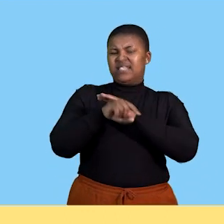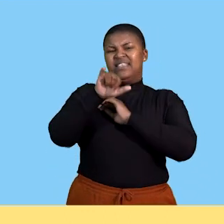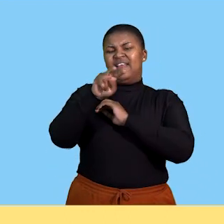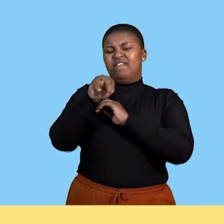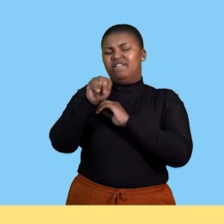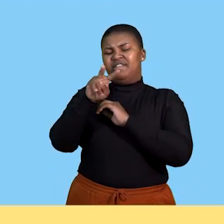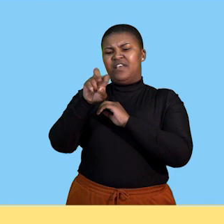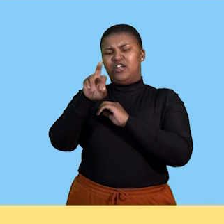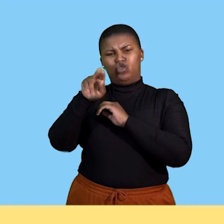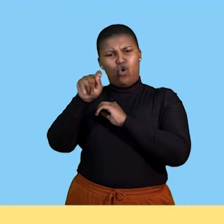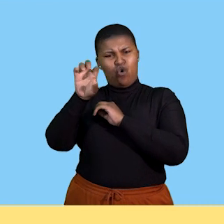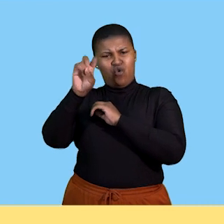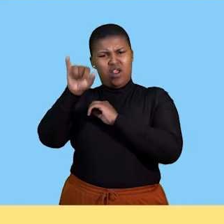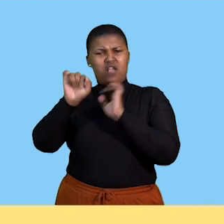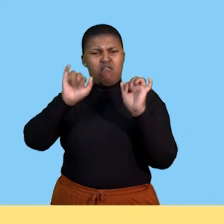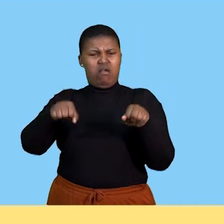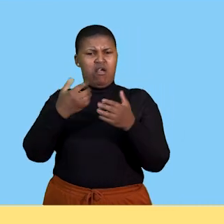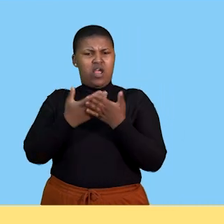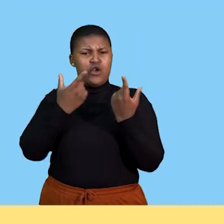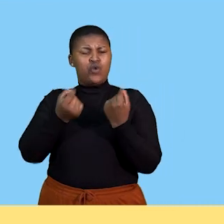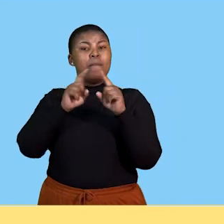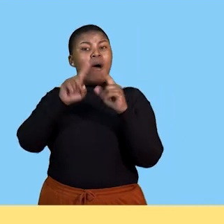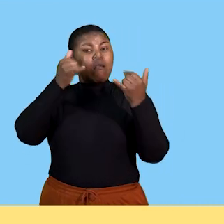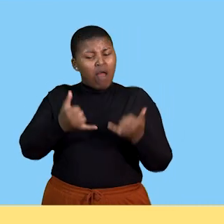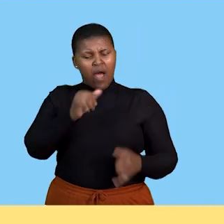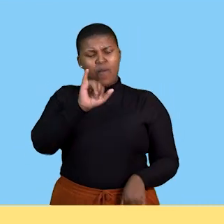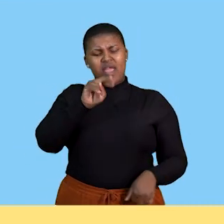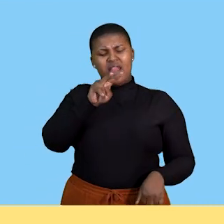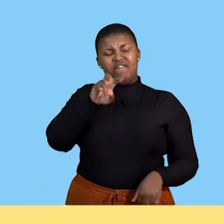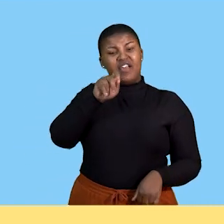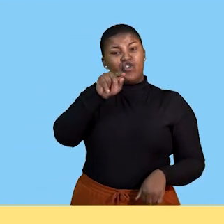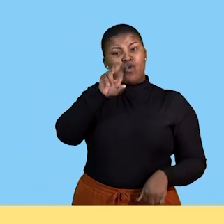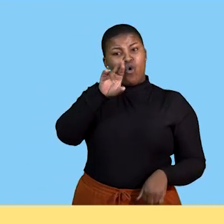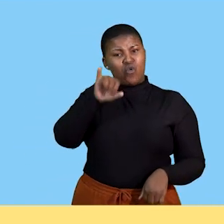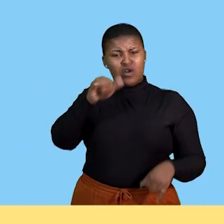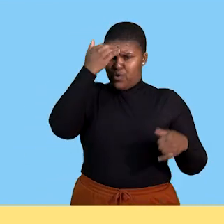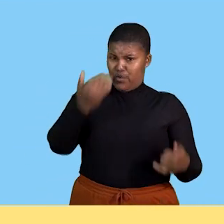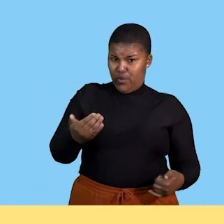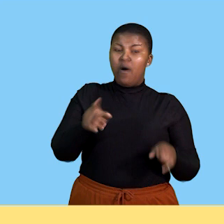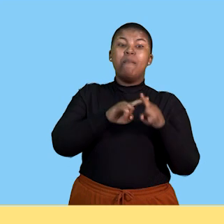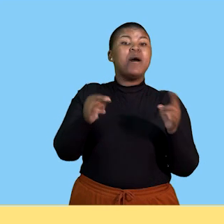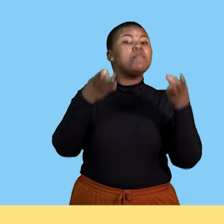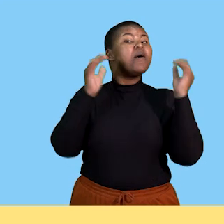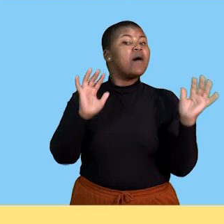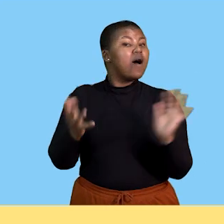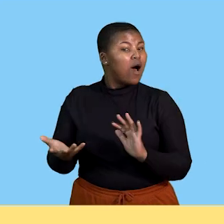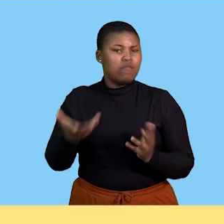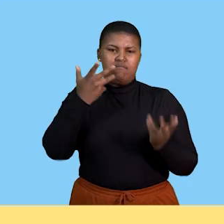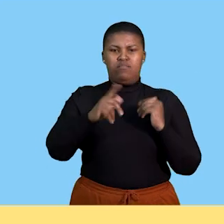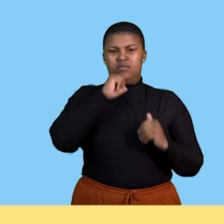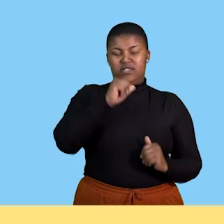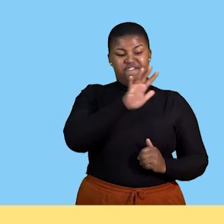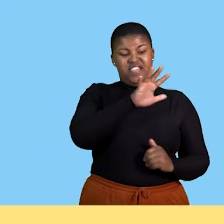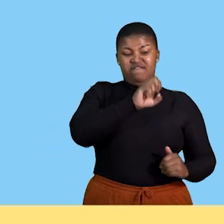is unknown. Inventory is unknown. So we can get the inventory in any case, whereby we can